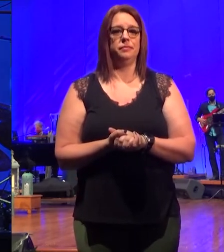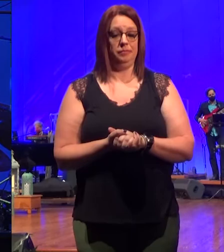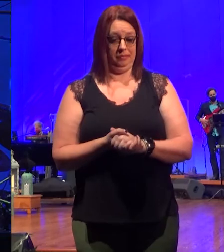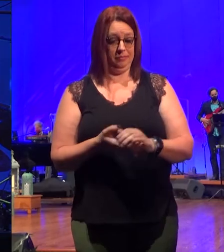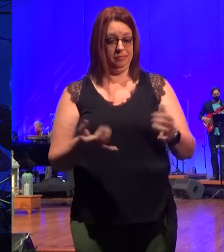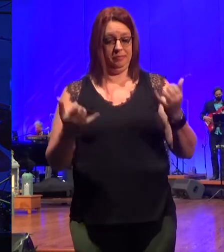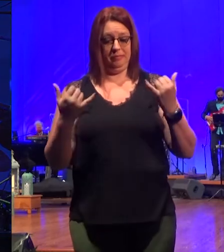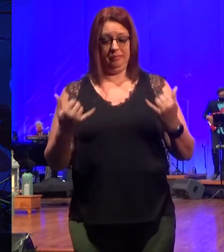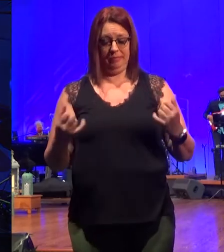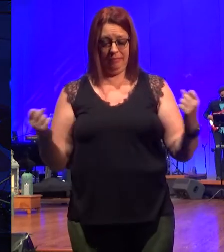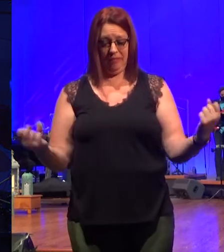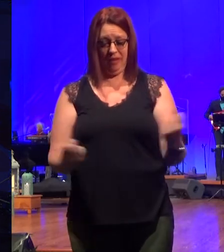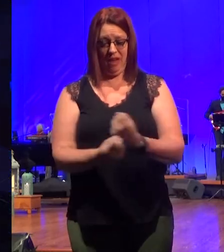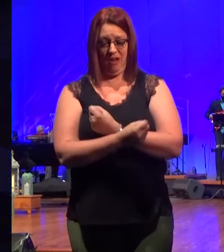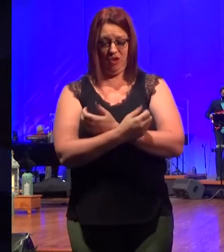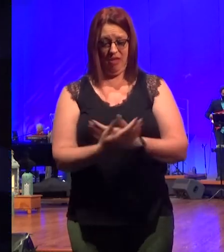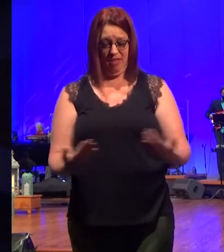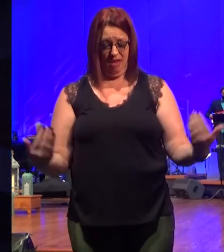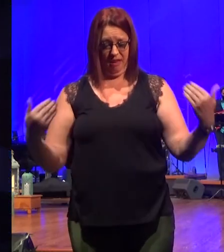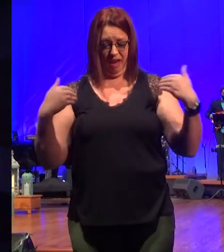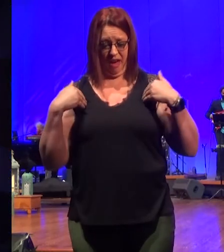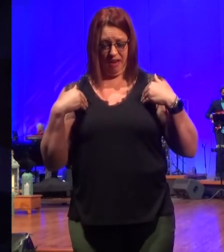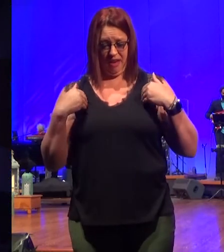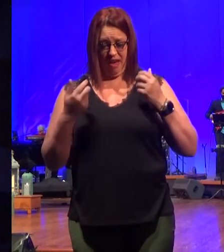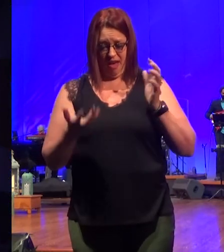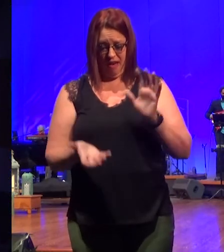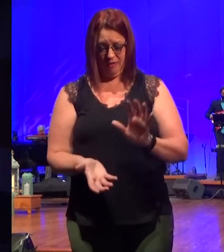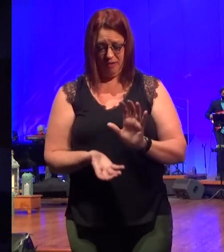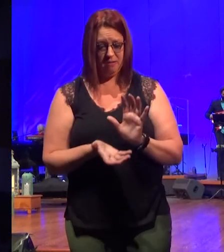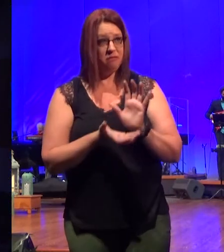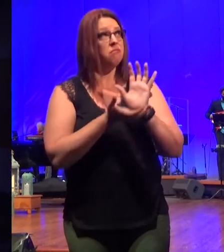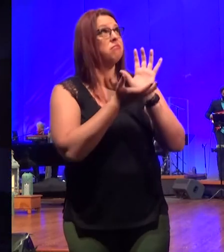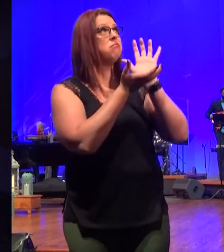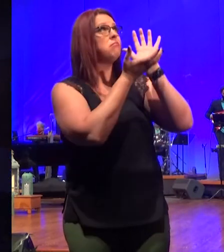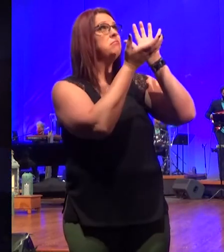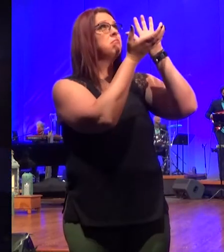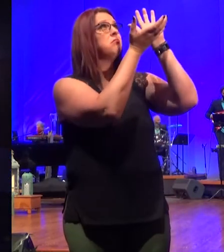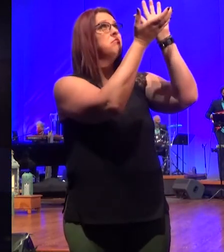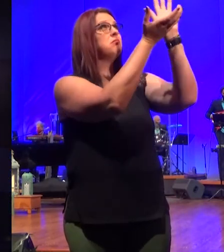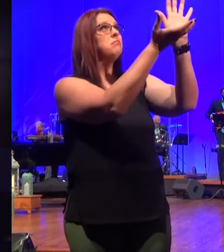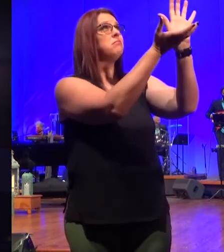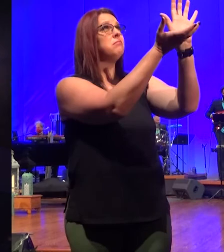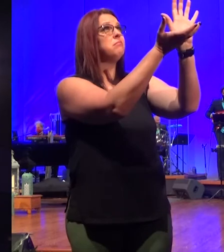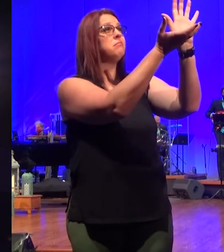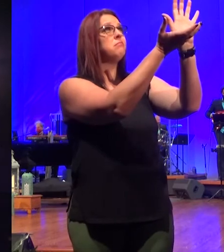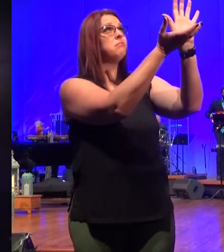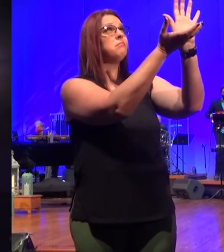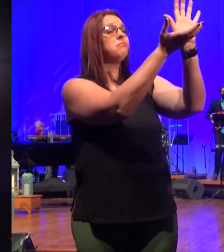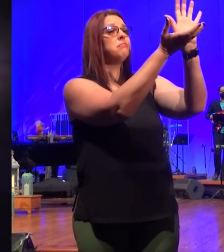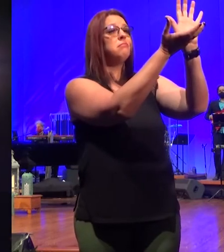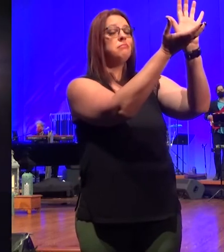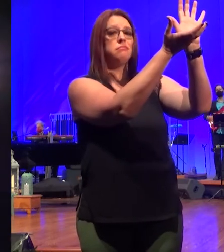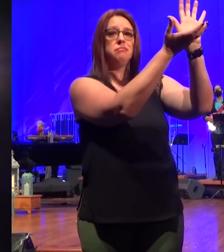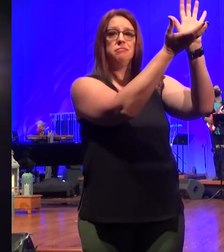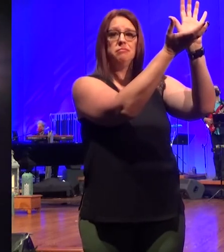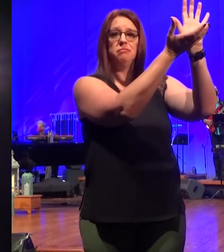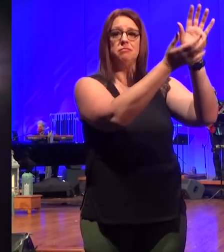Taking all I have and now I'm laying it at your feet.